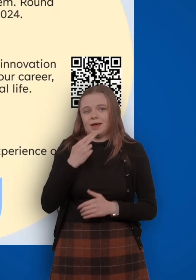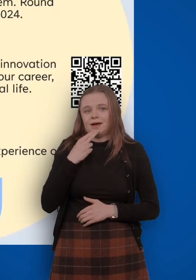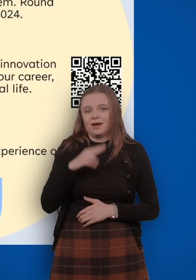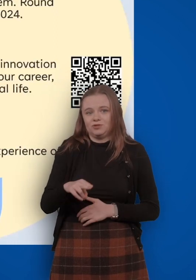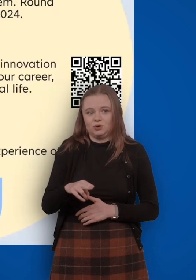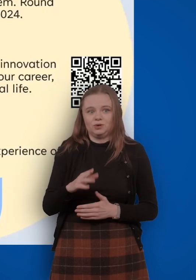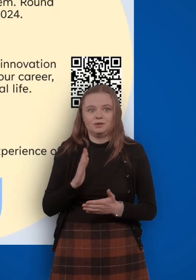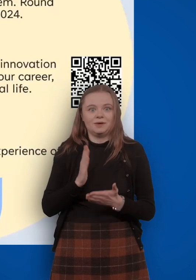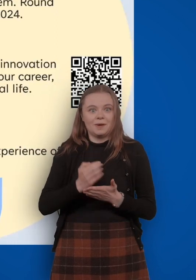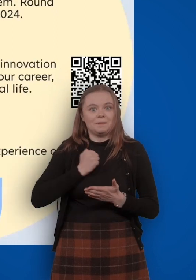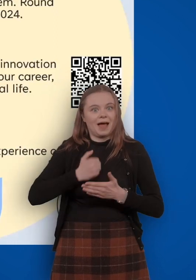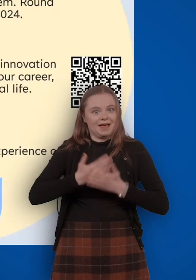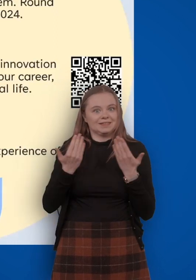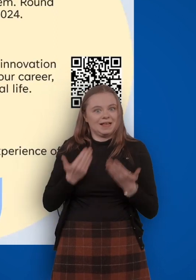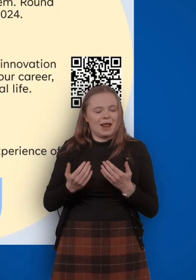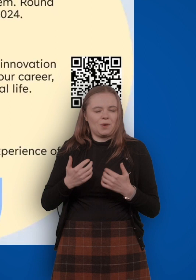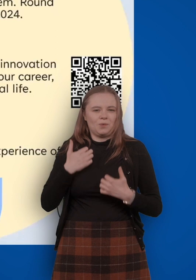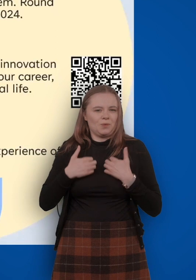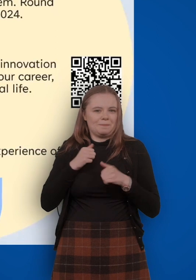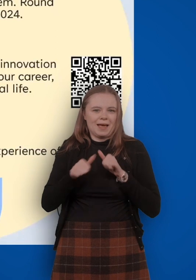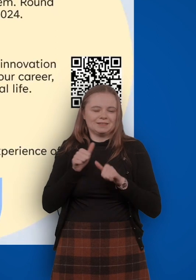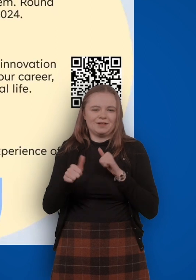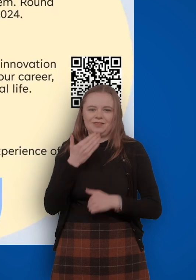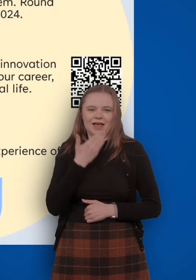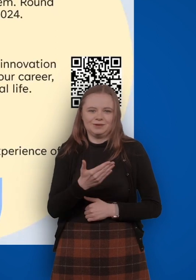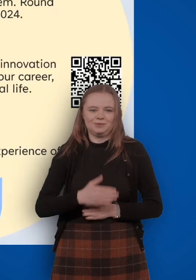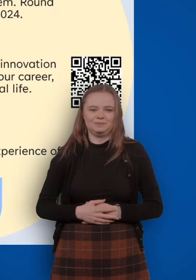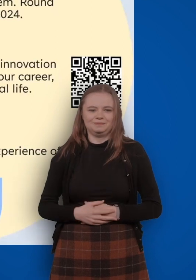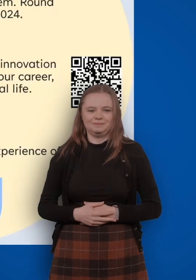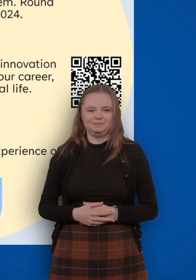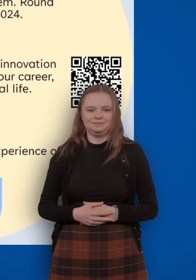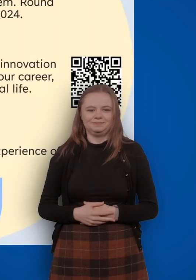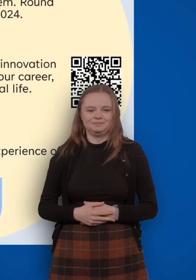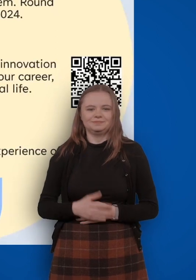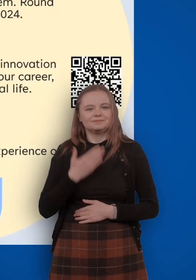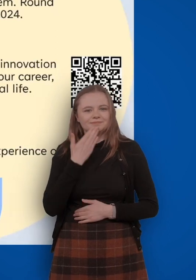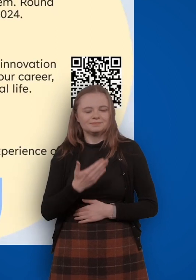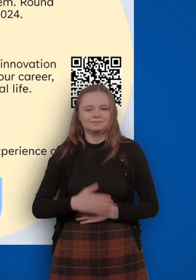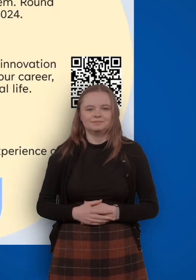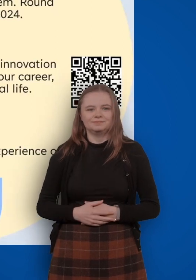certainly made my day a lot better. Thanks, everyone. Thank you.